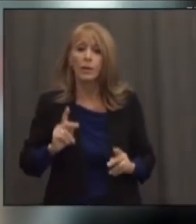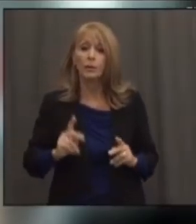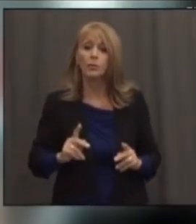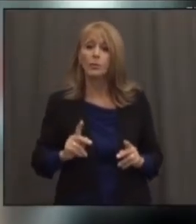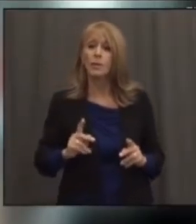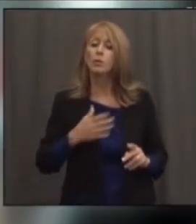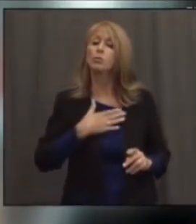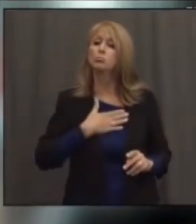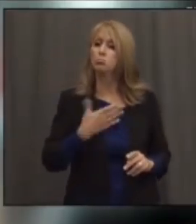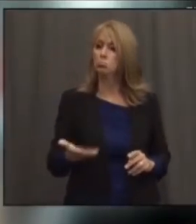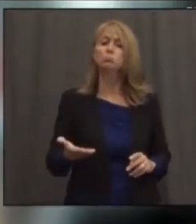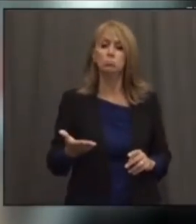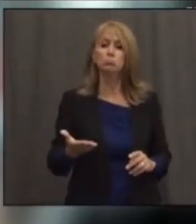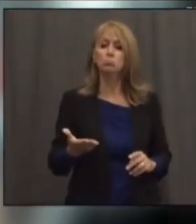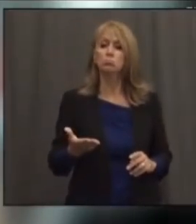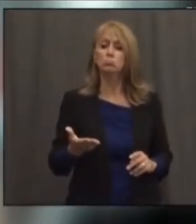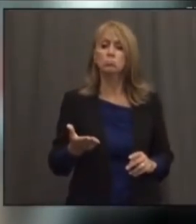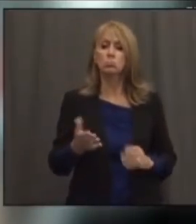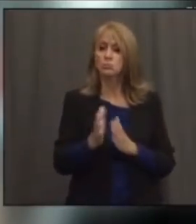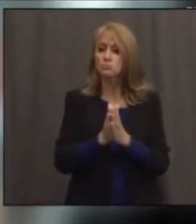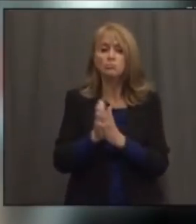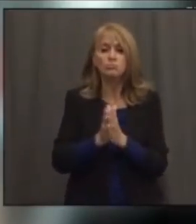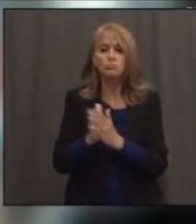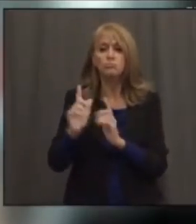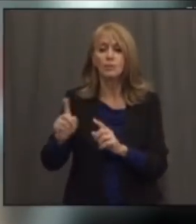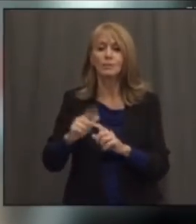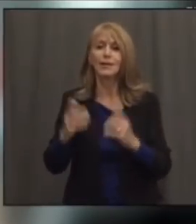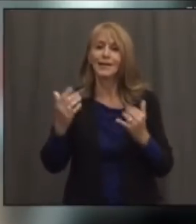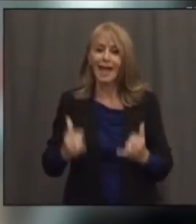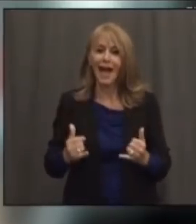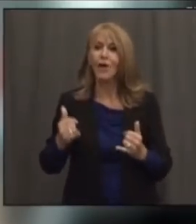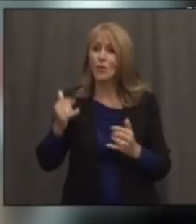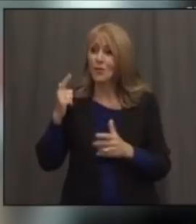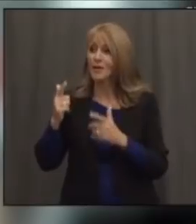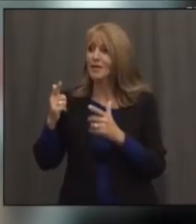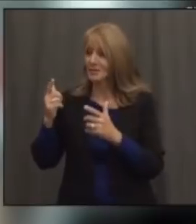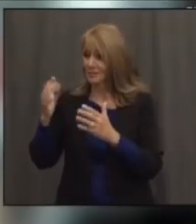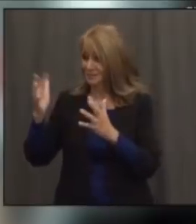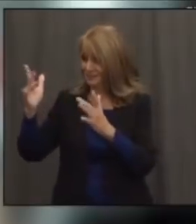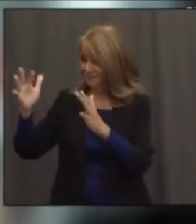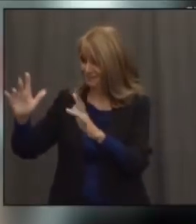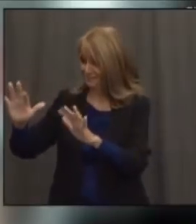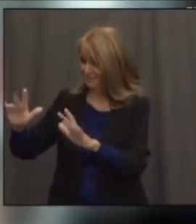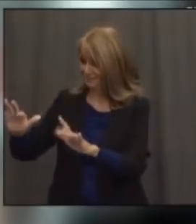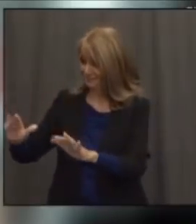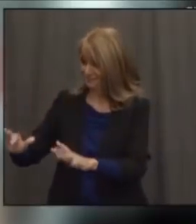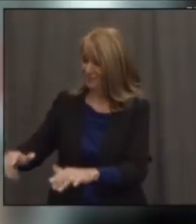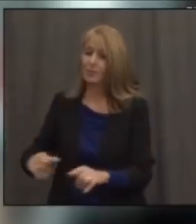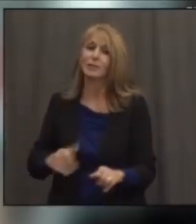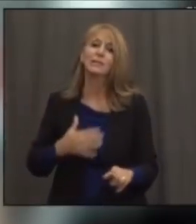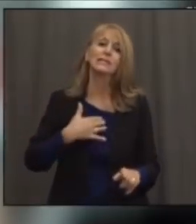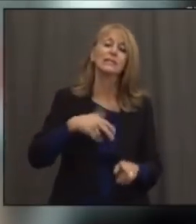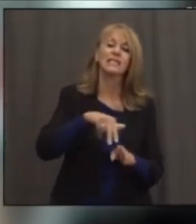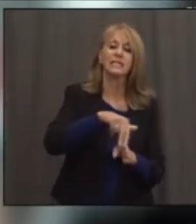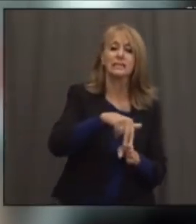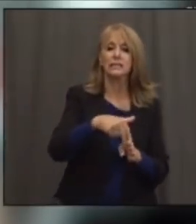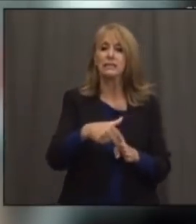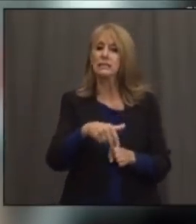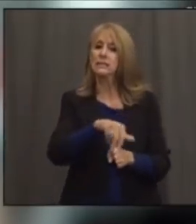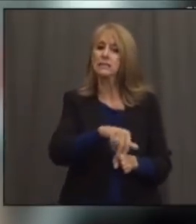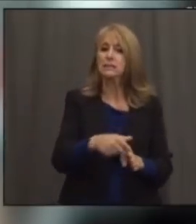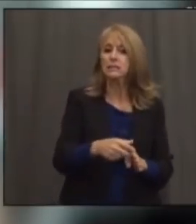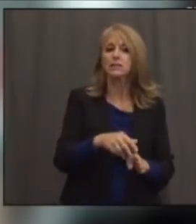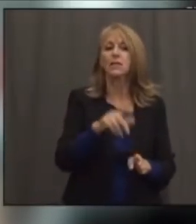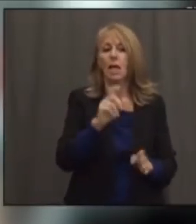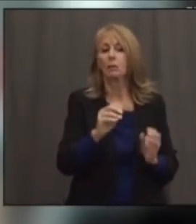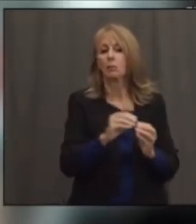available customers. They were eager customers. And now we're getting into softer demand. We're getting into people who have longer consideration periods. They need more information. They have